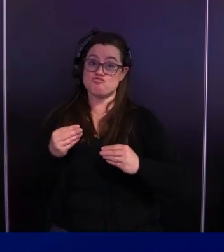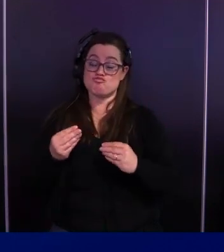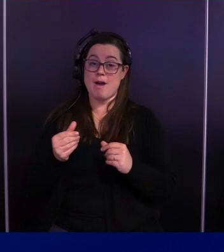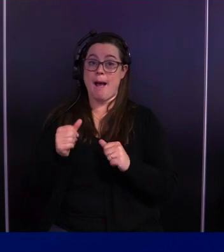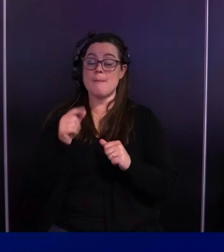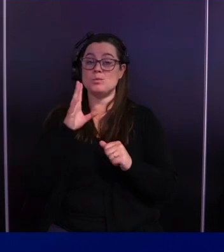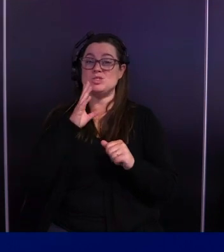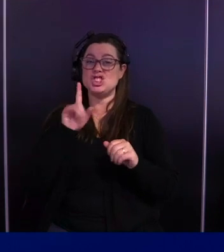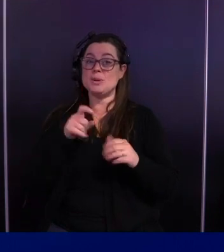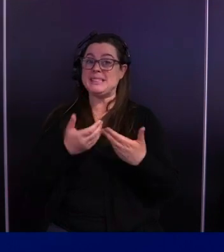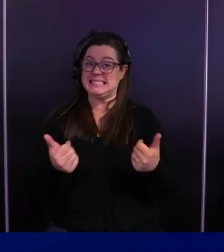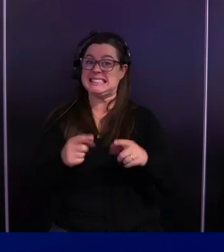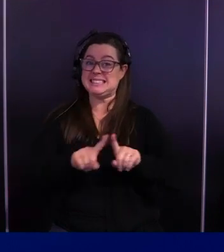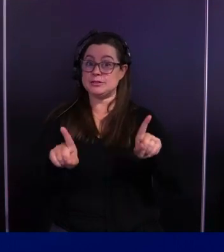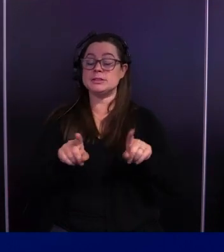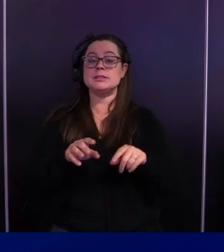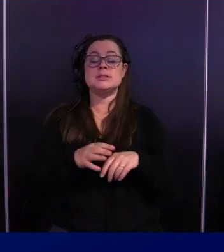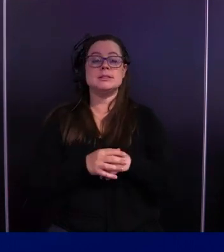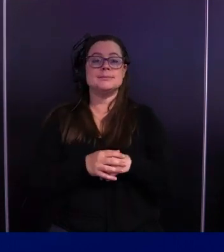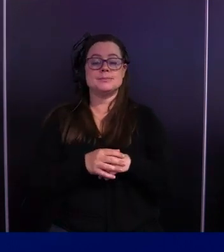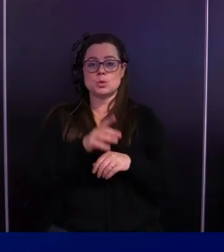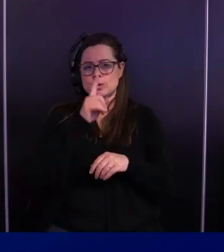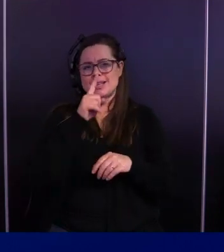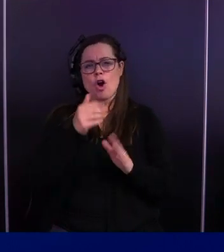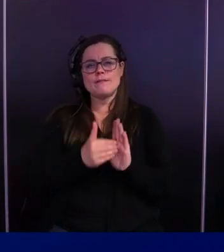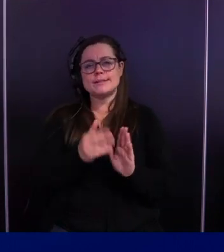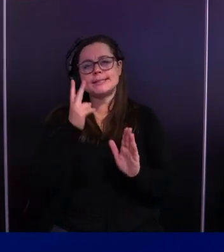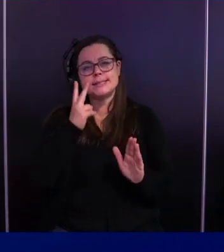think one of the main things I see around that is really that